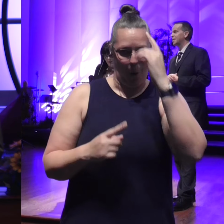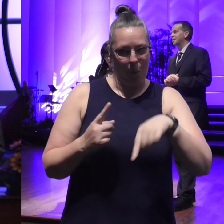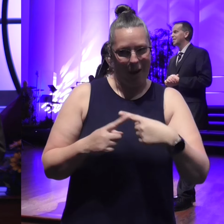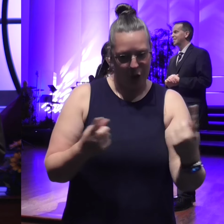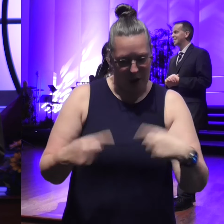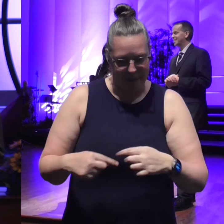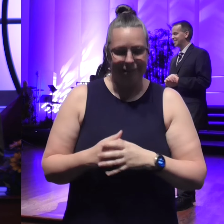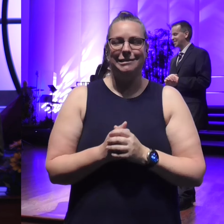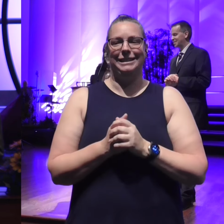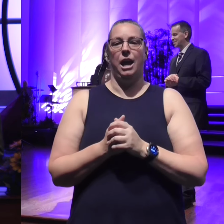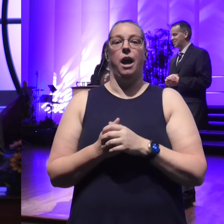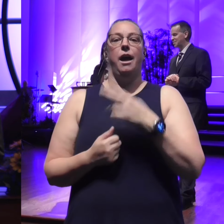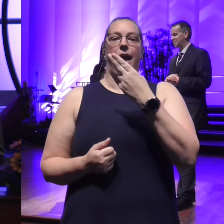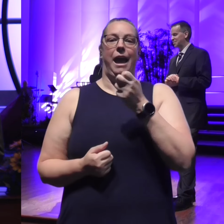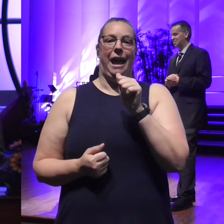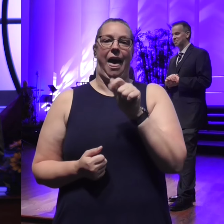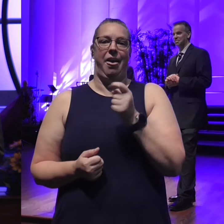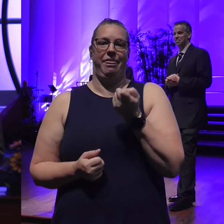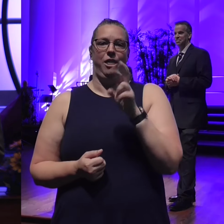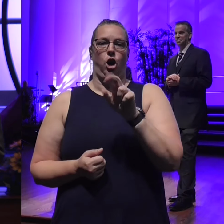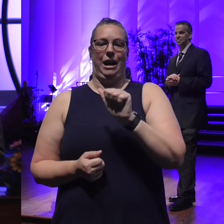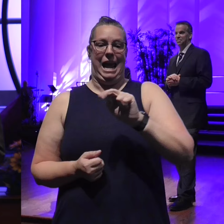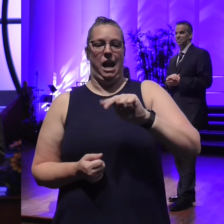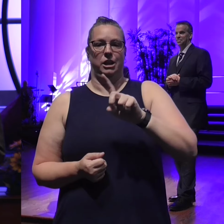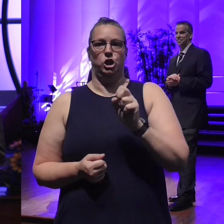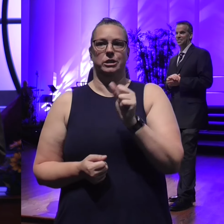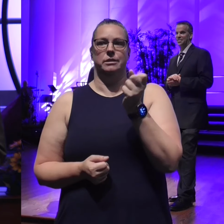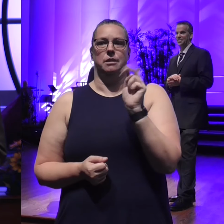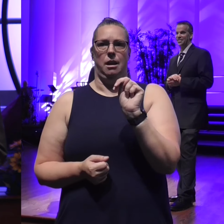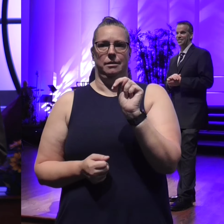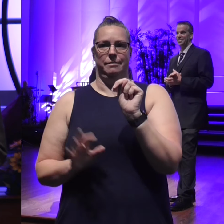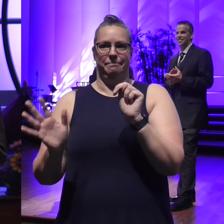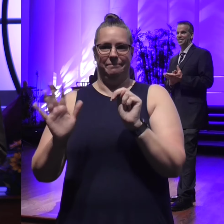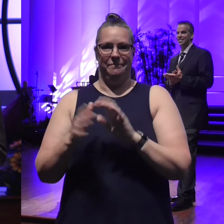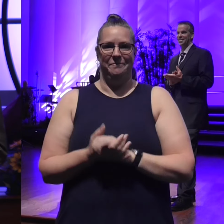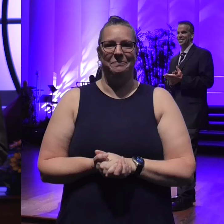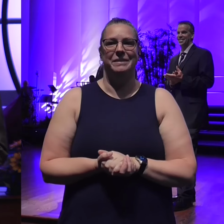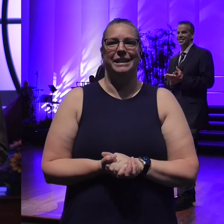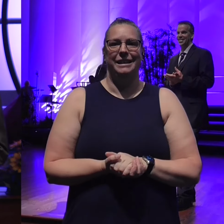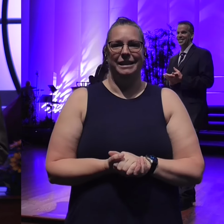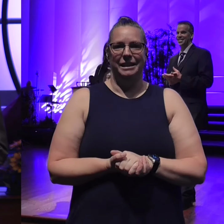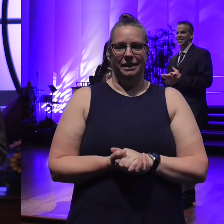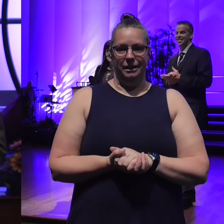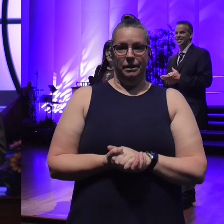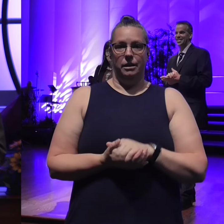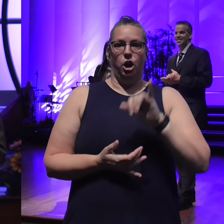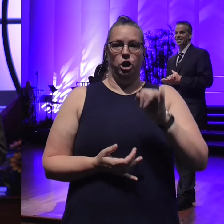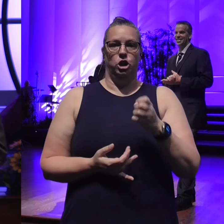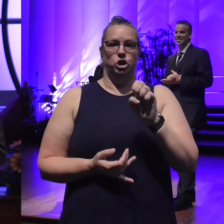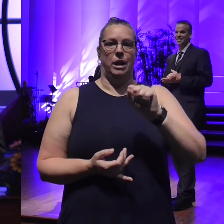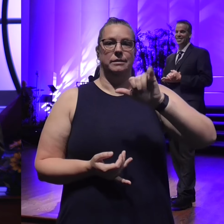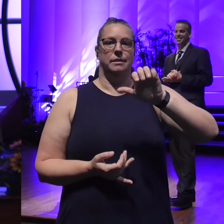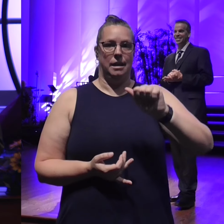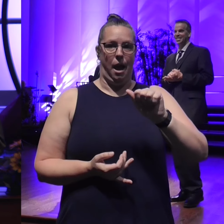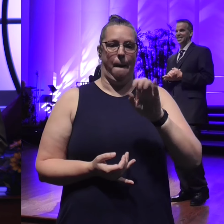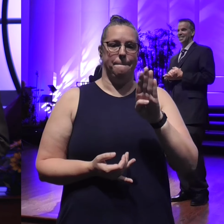coming, all right? Heather Anderson. Heather, I bet you get to stand up a lot right at first. Yes, welcome, Heather. Jessica Bird.